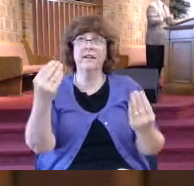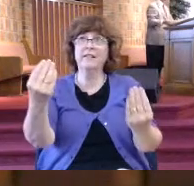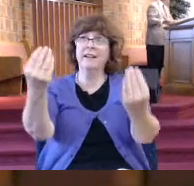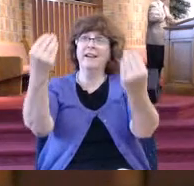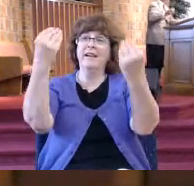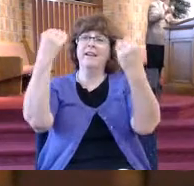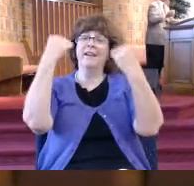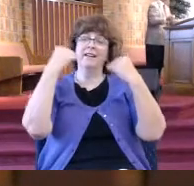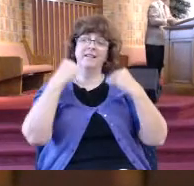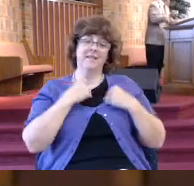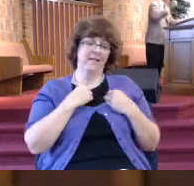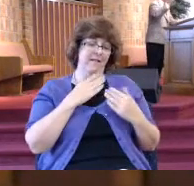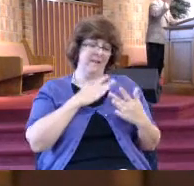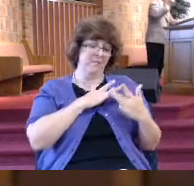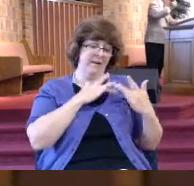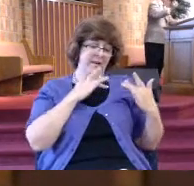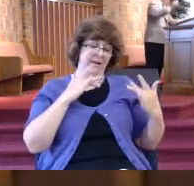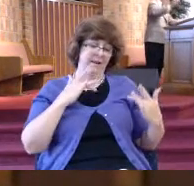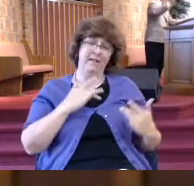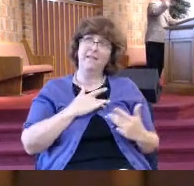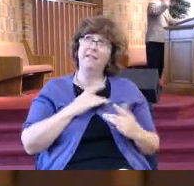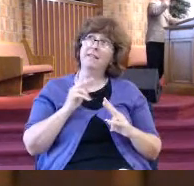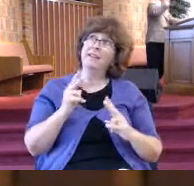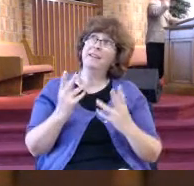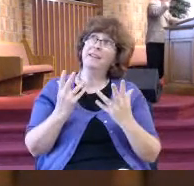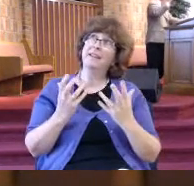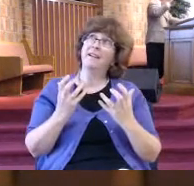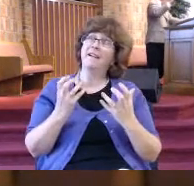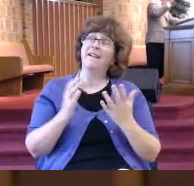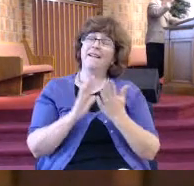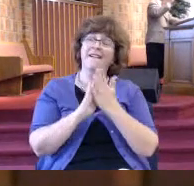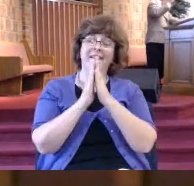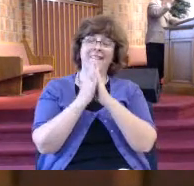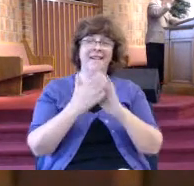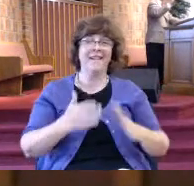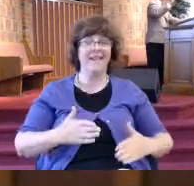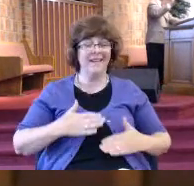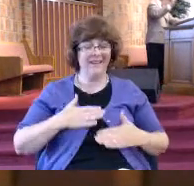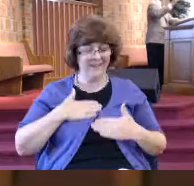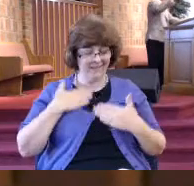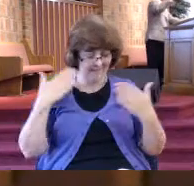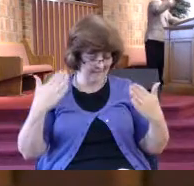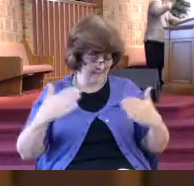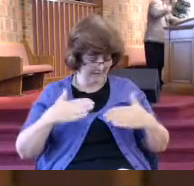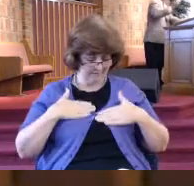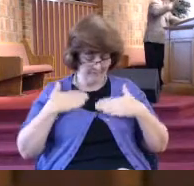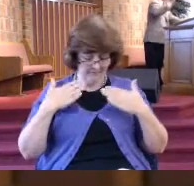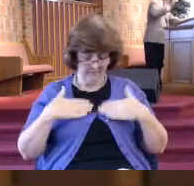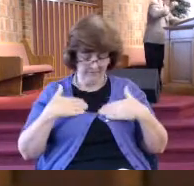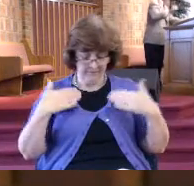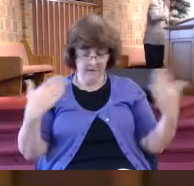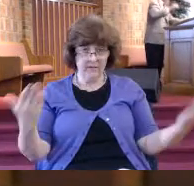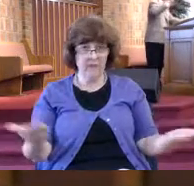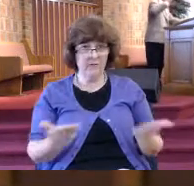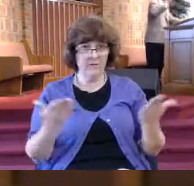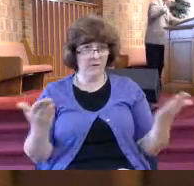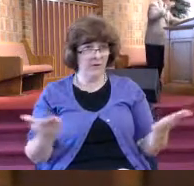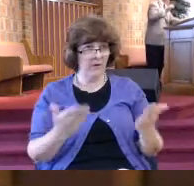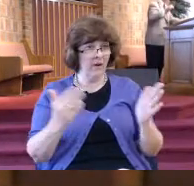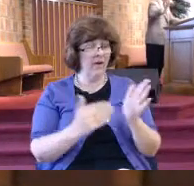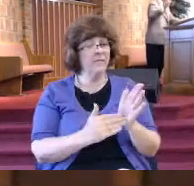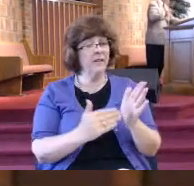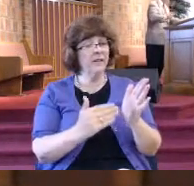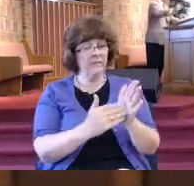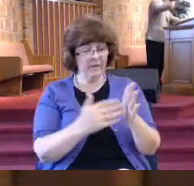giver gladdens all our longing eyes. Here our souls